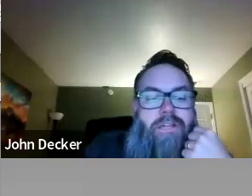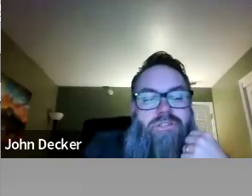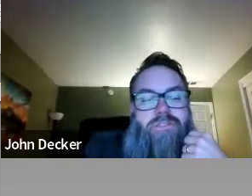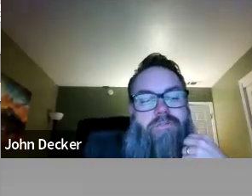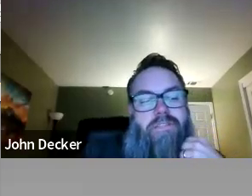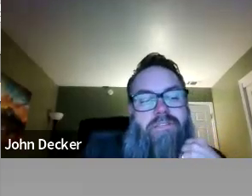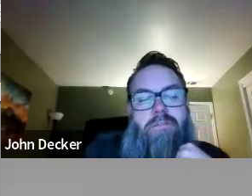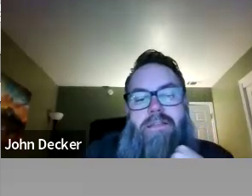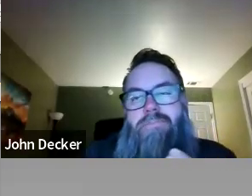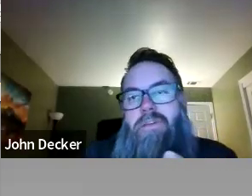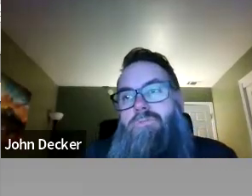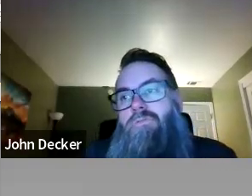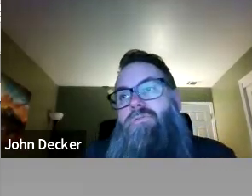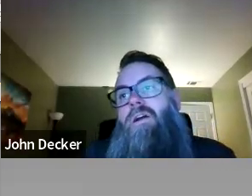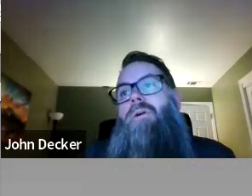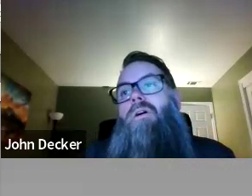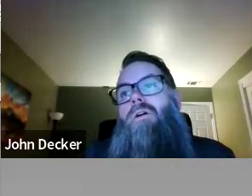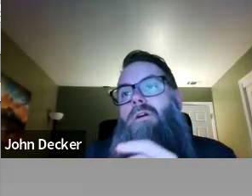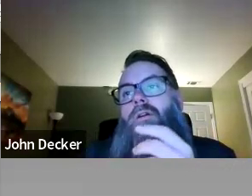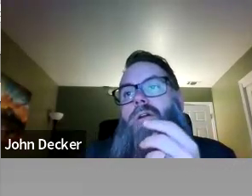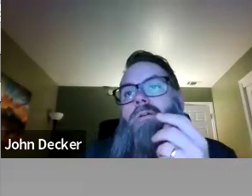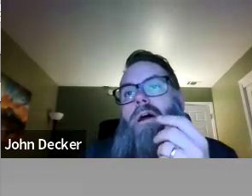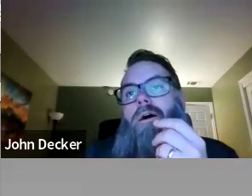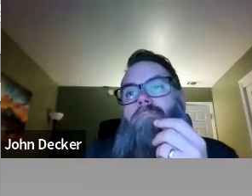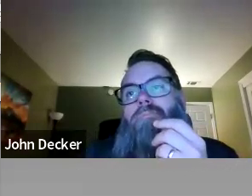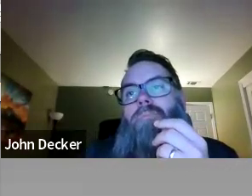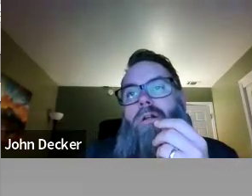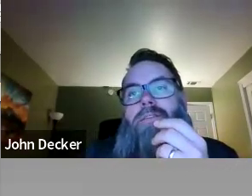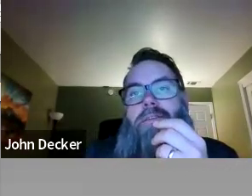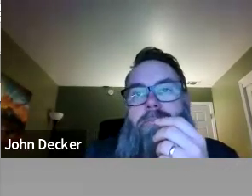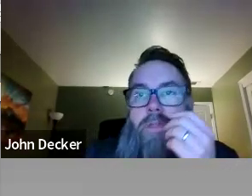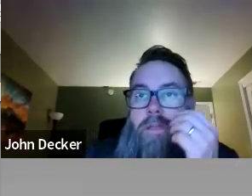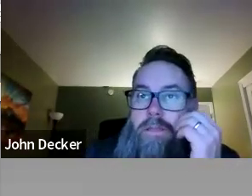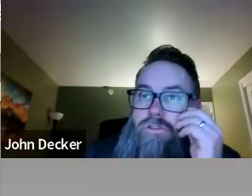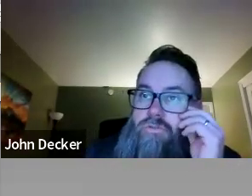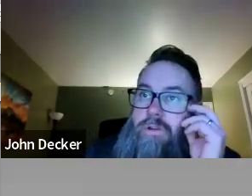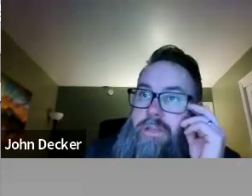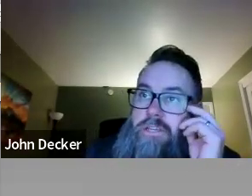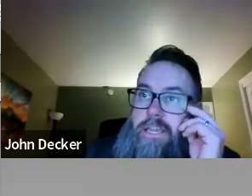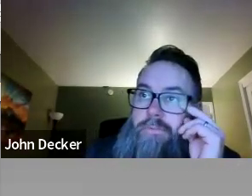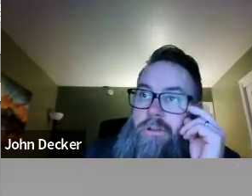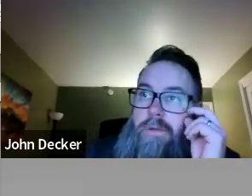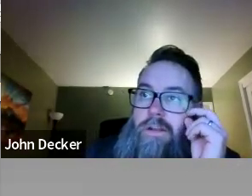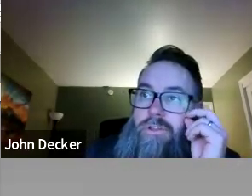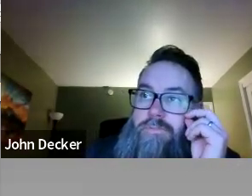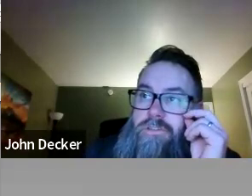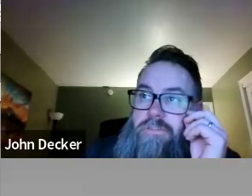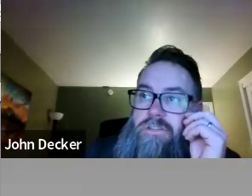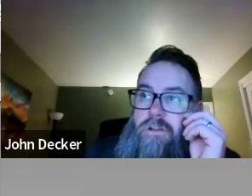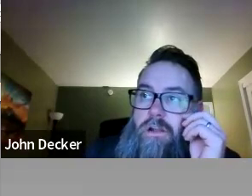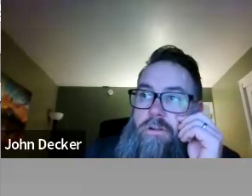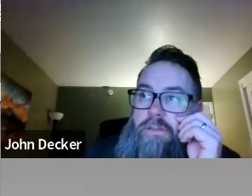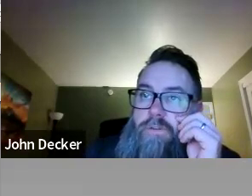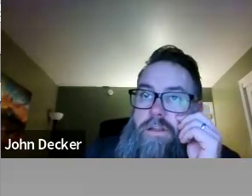initiate social recreation services. So that is being removed from our policy. Social recreation camp and non-medical